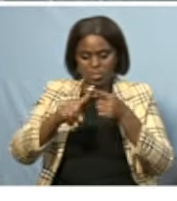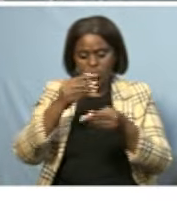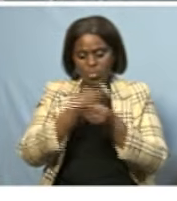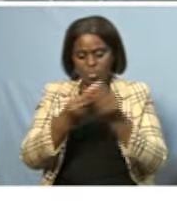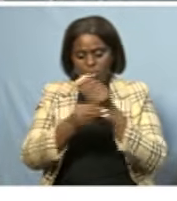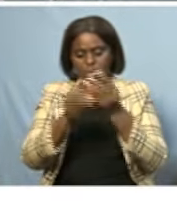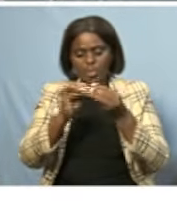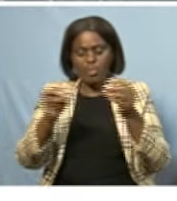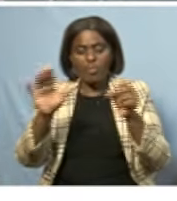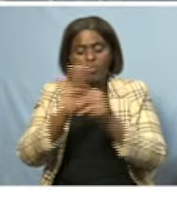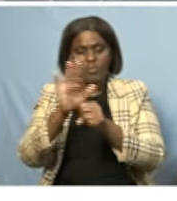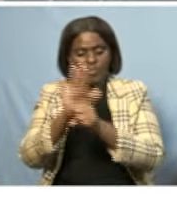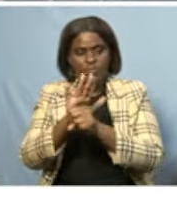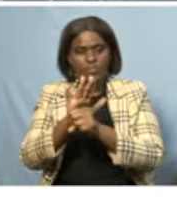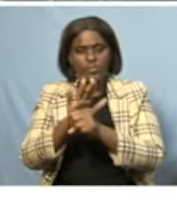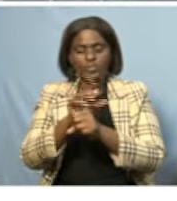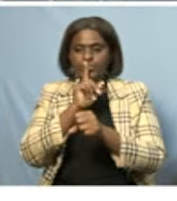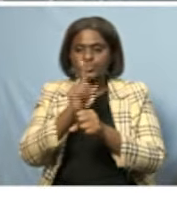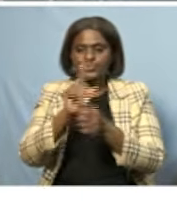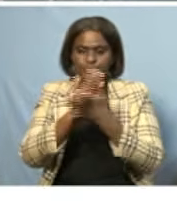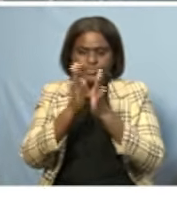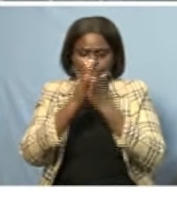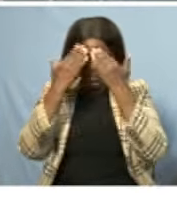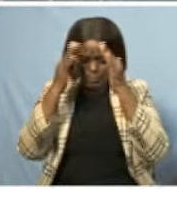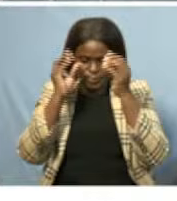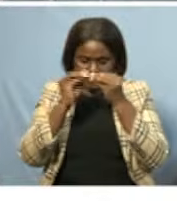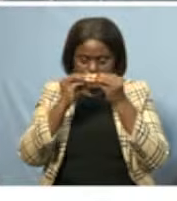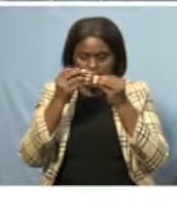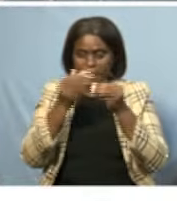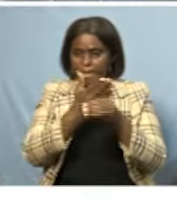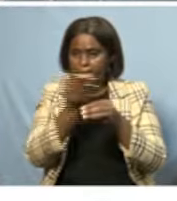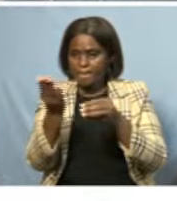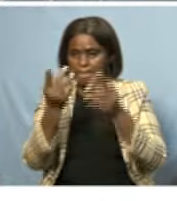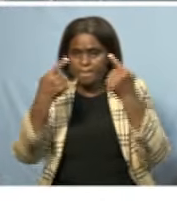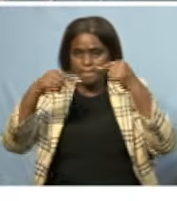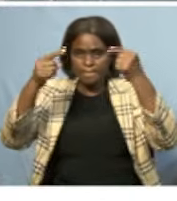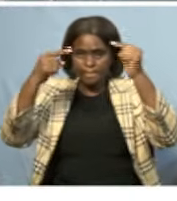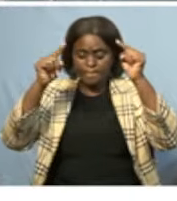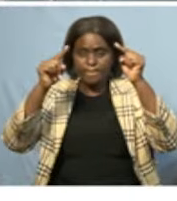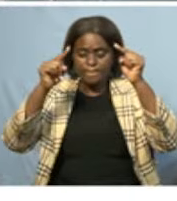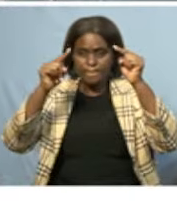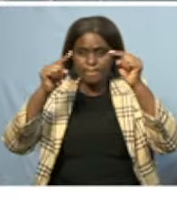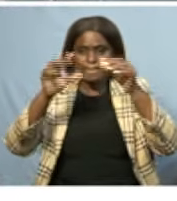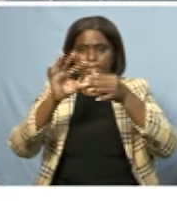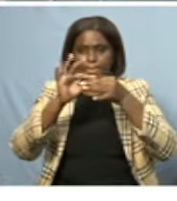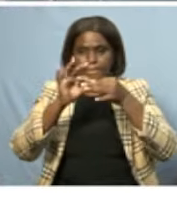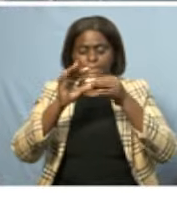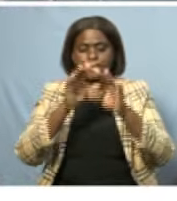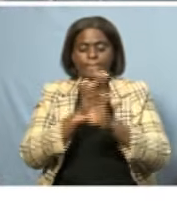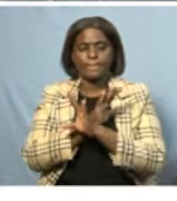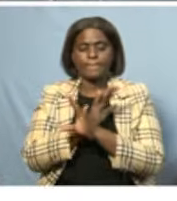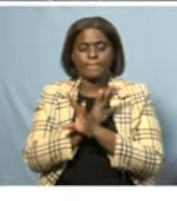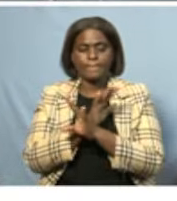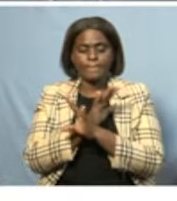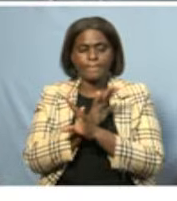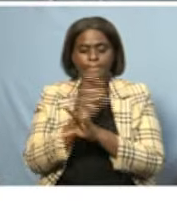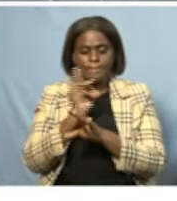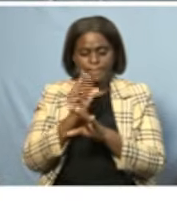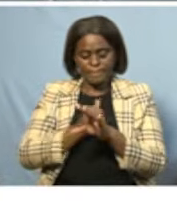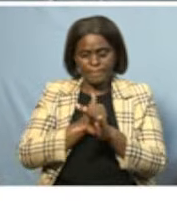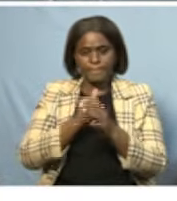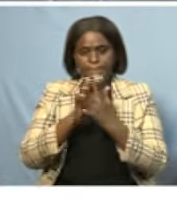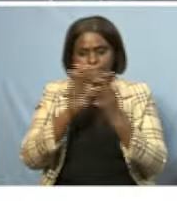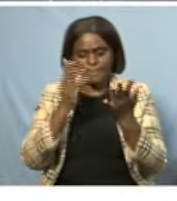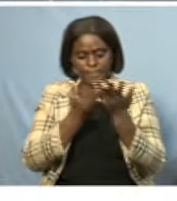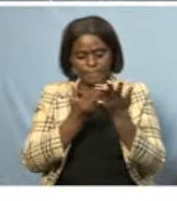contribute meaningfully to the realization of a prosperous and united Zambia. With these remarks,